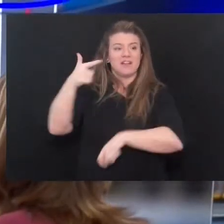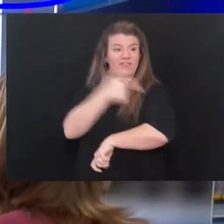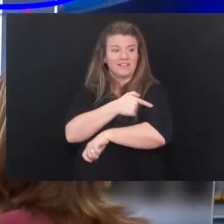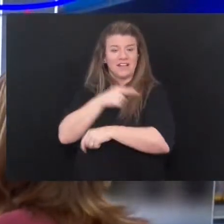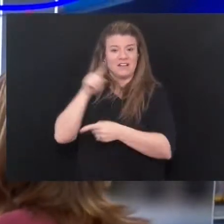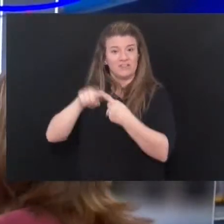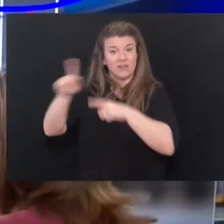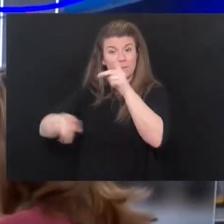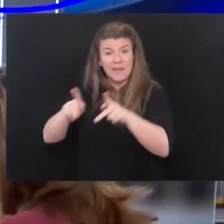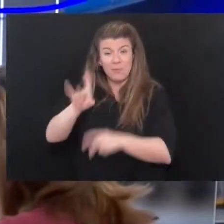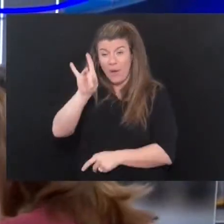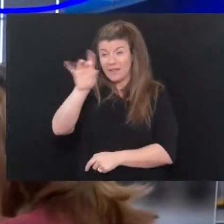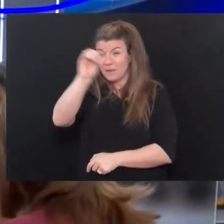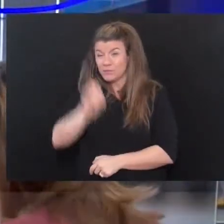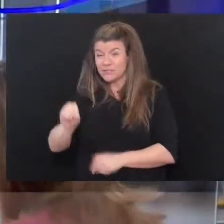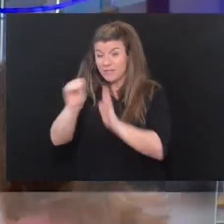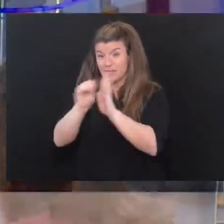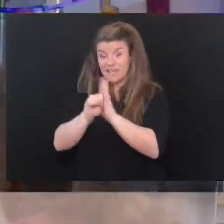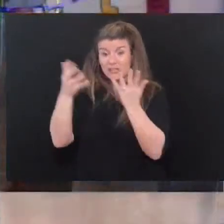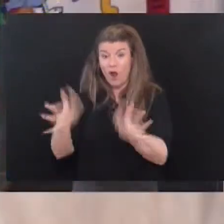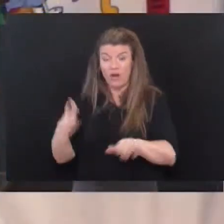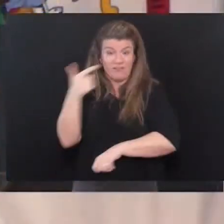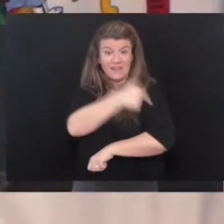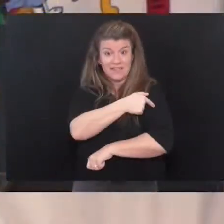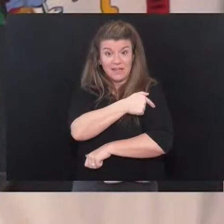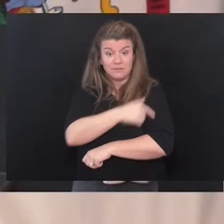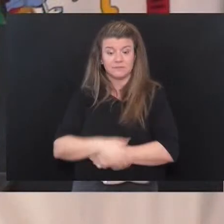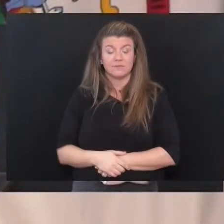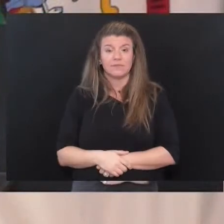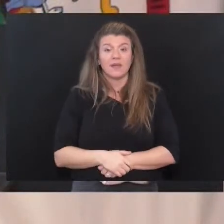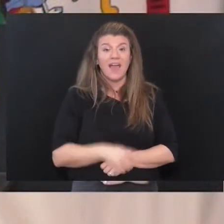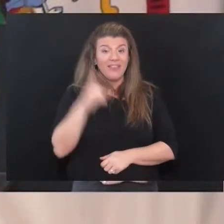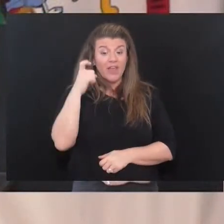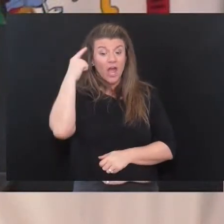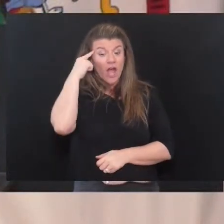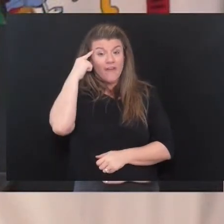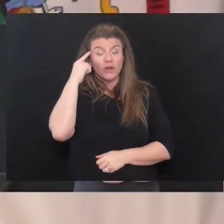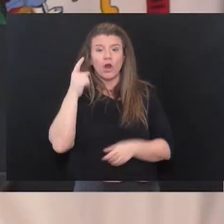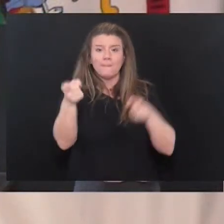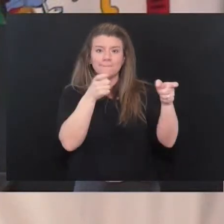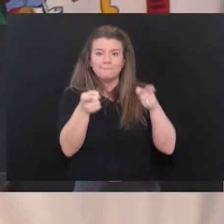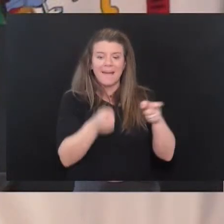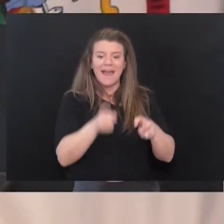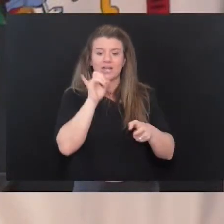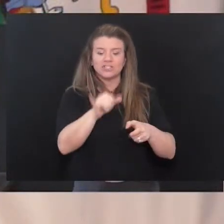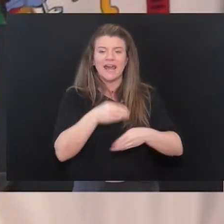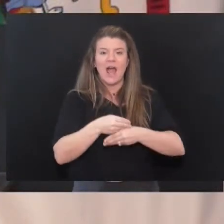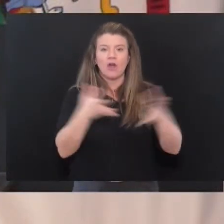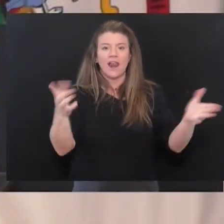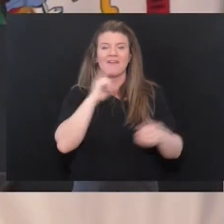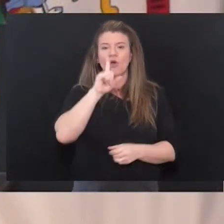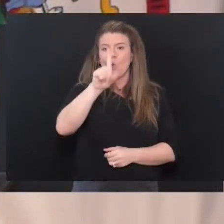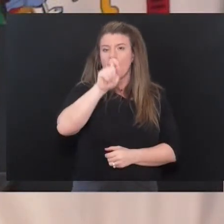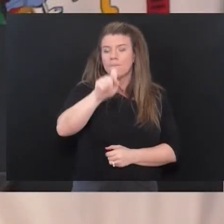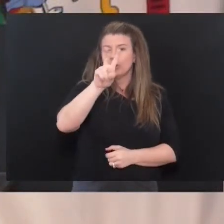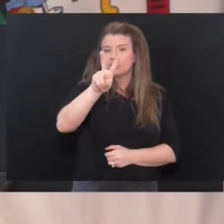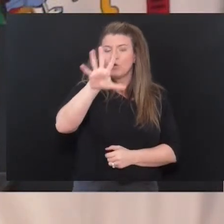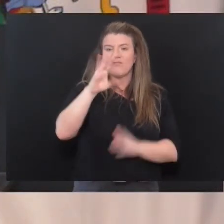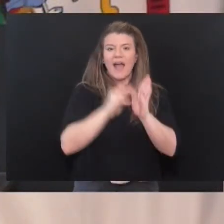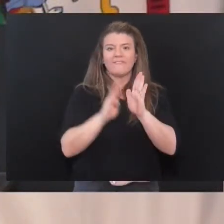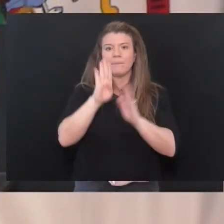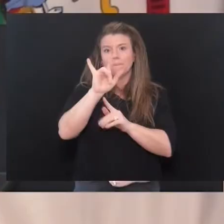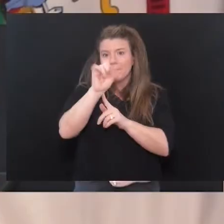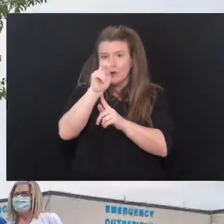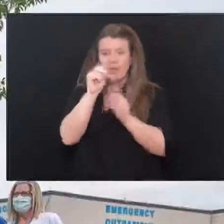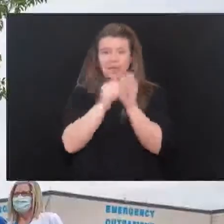people. It's about 18% of the state, I believe, that's been vaccinated. The governor managed the allocation of the state's $1.25 billion allotment of federal